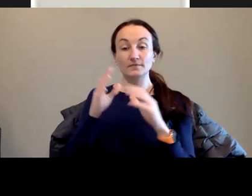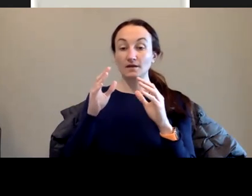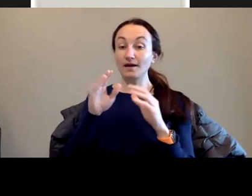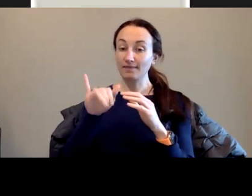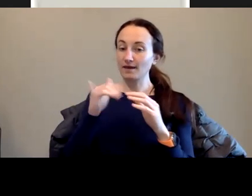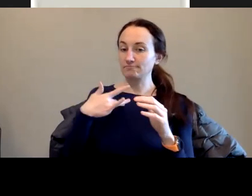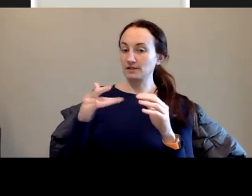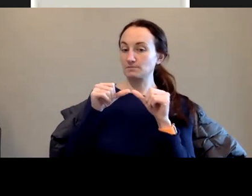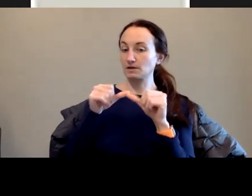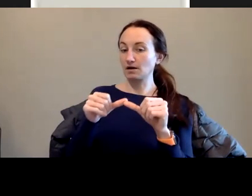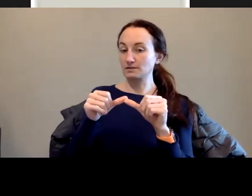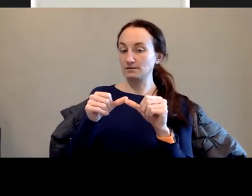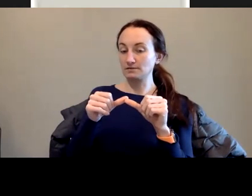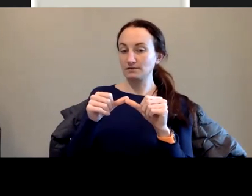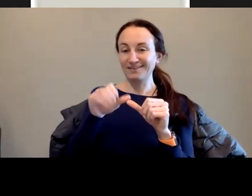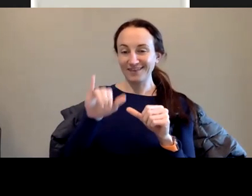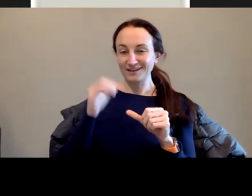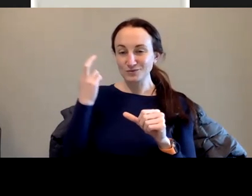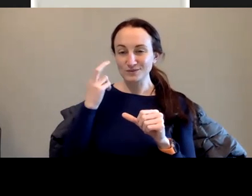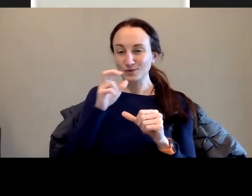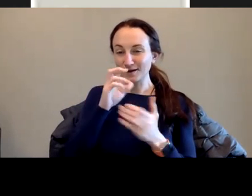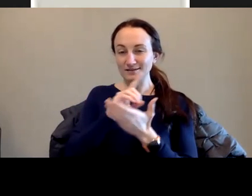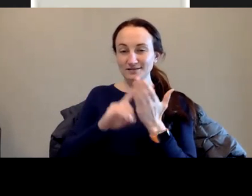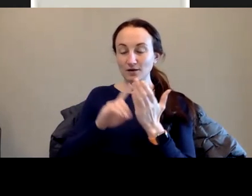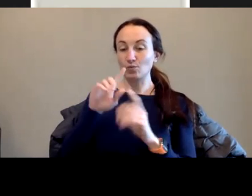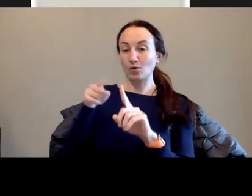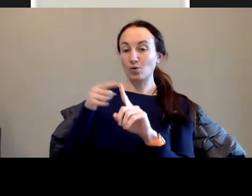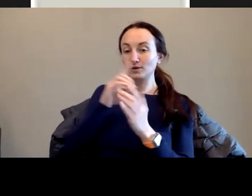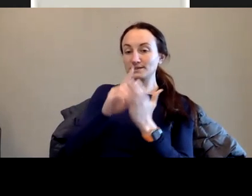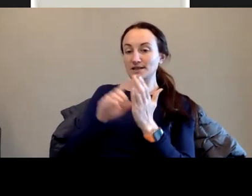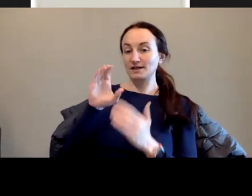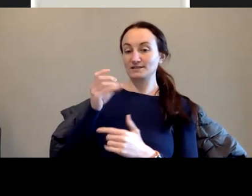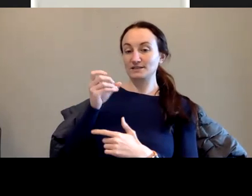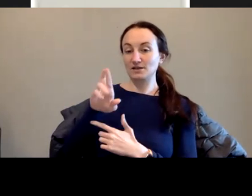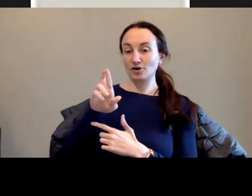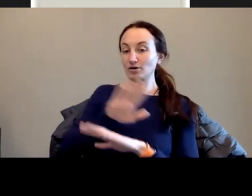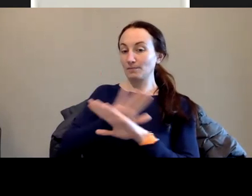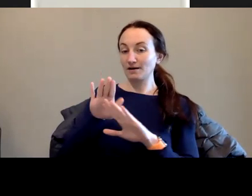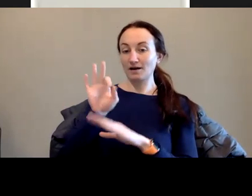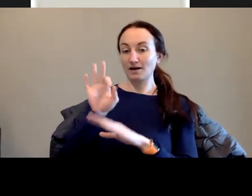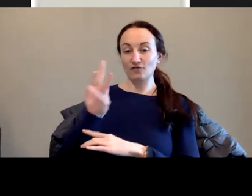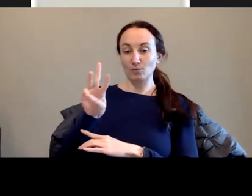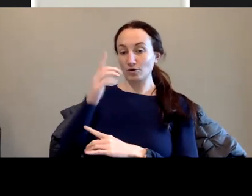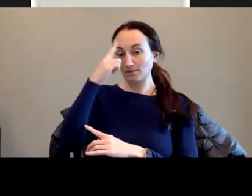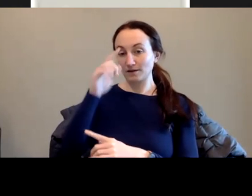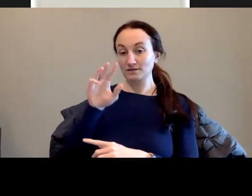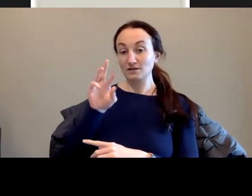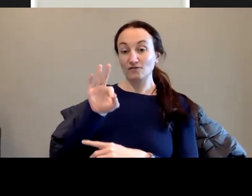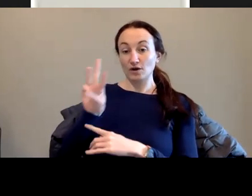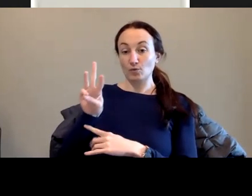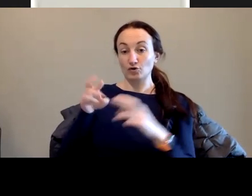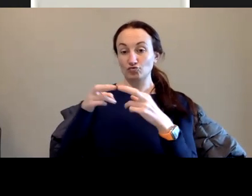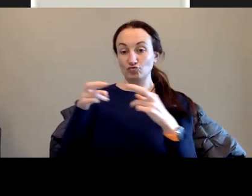right? That's why we are not really designing a CD. We are only designing a CDR, but not the framework, because the framework region of